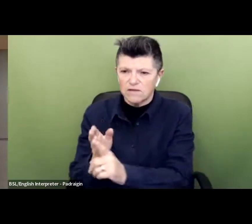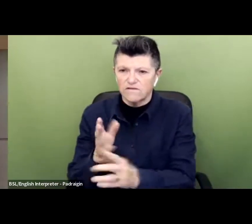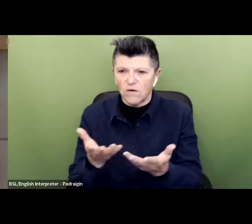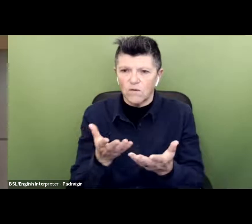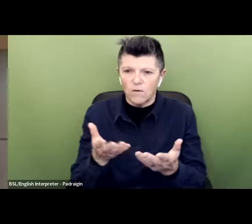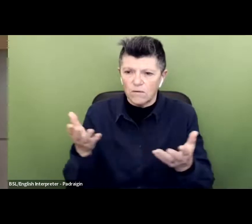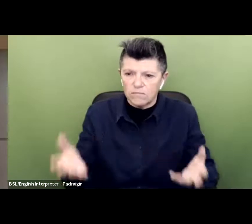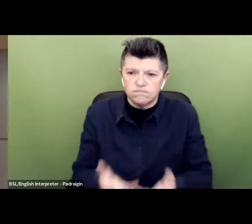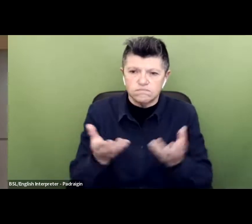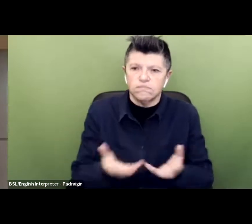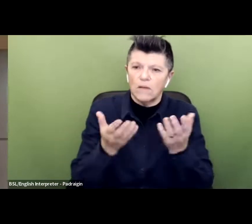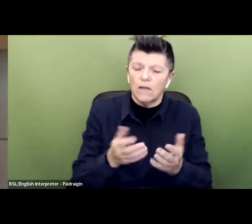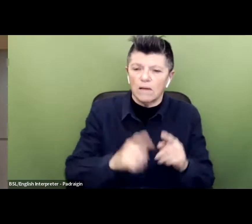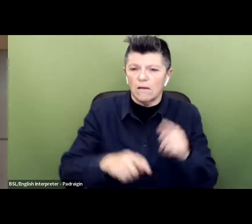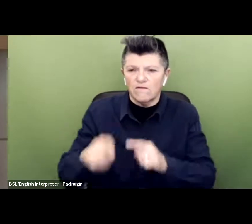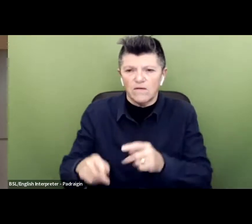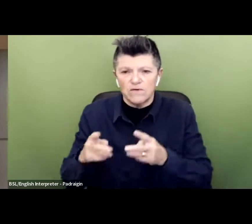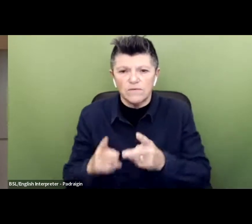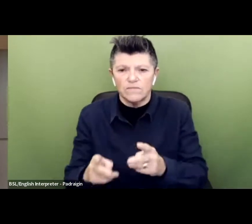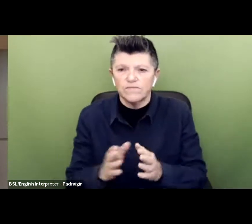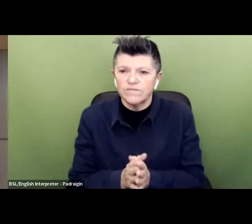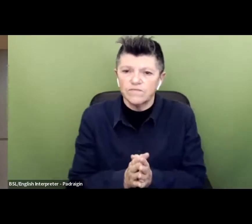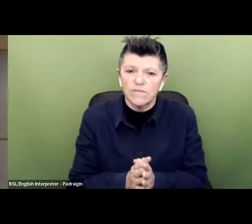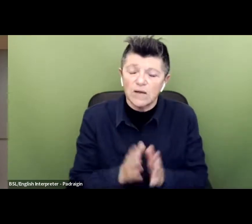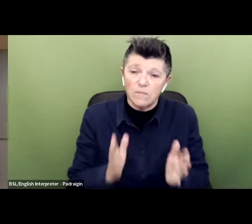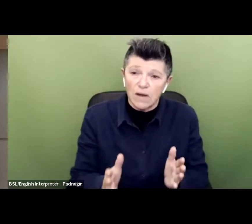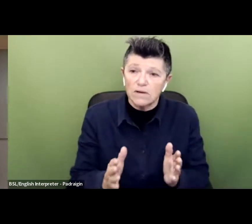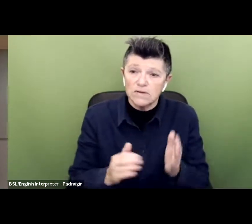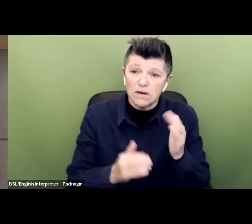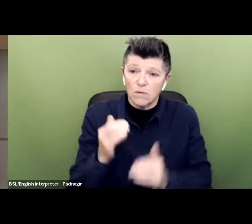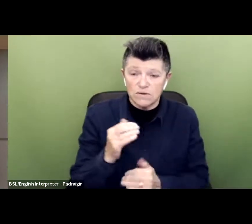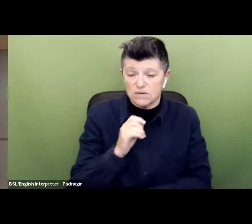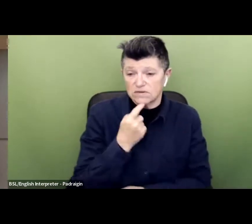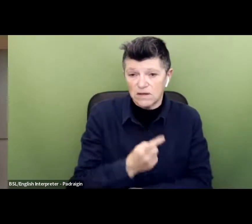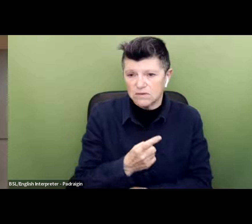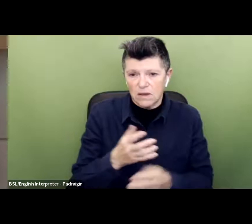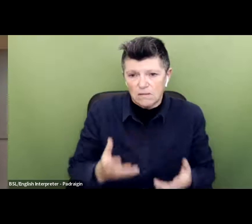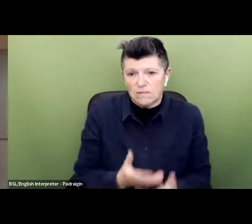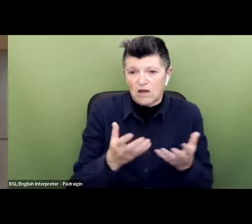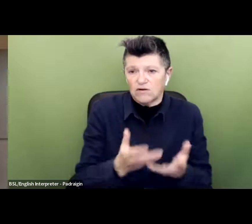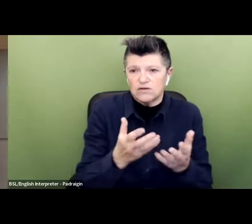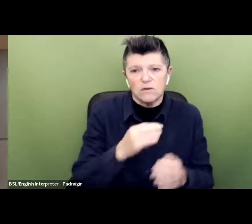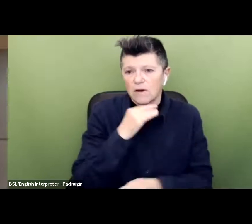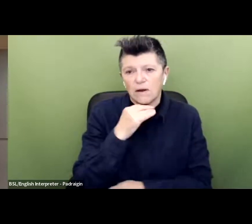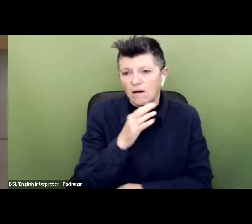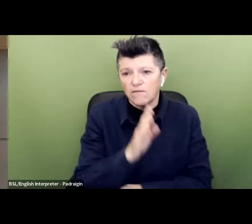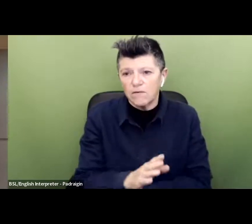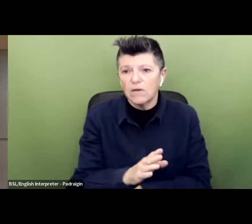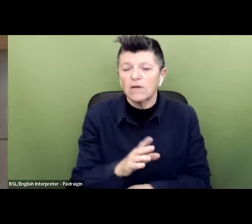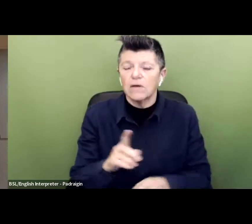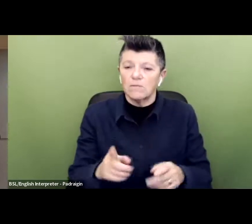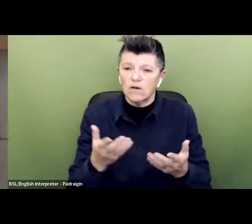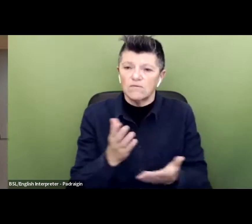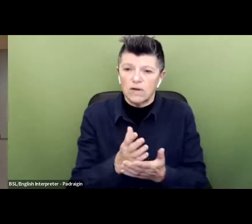But the inequality researchers say, well, lifting people isn't enough, because lifting people also empowers people at the